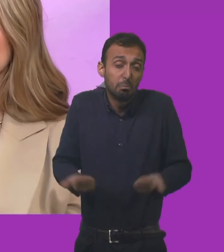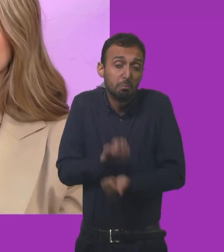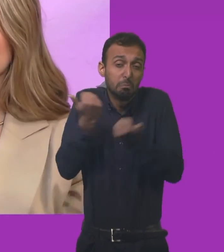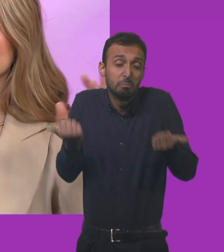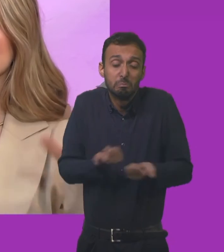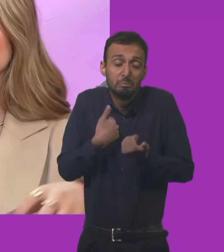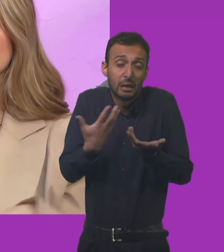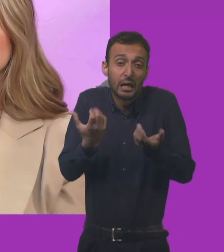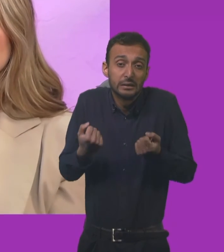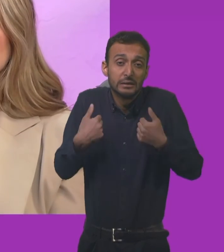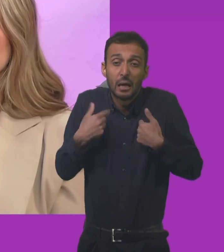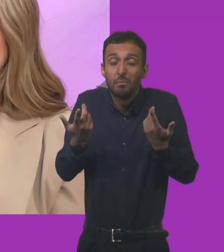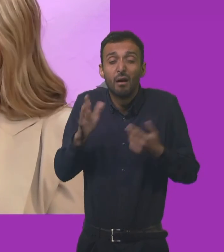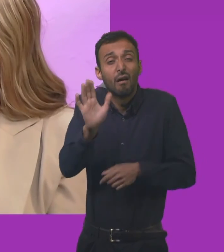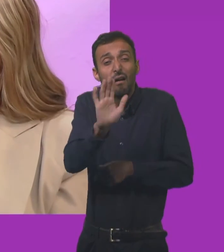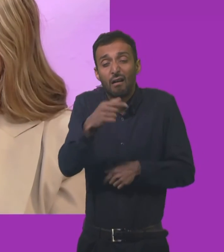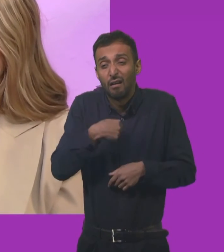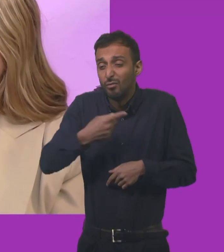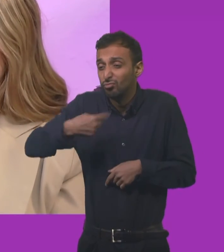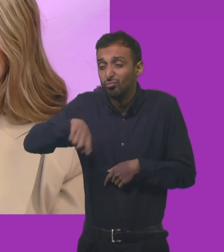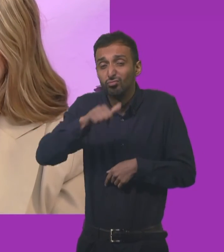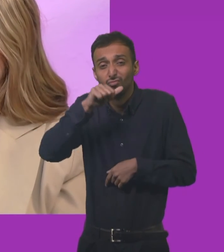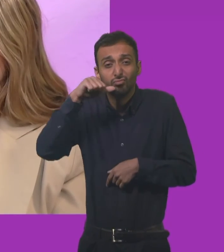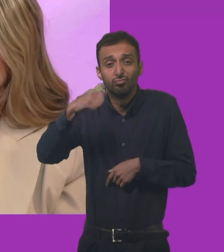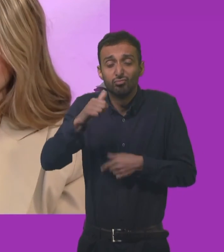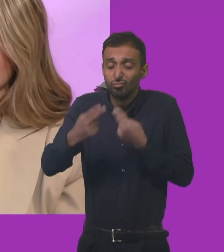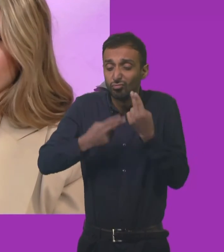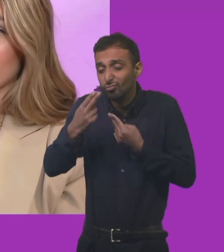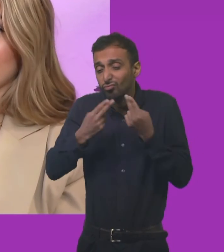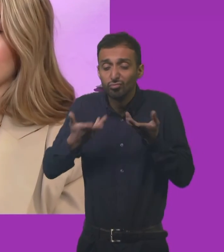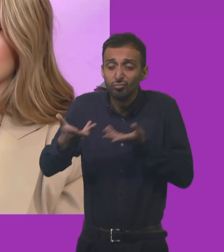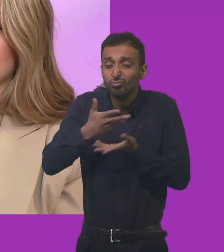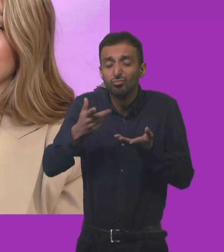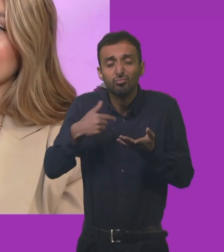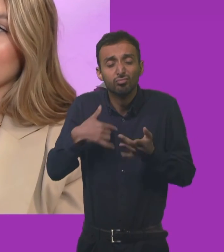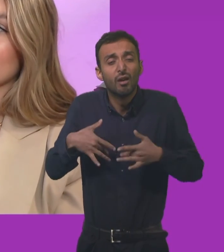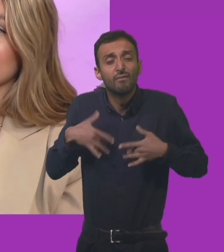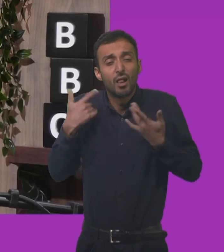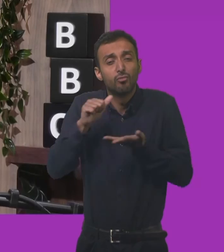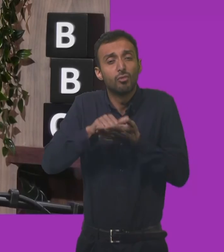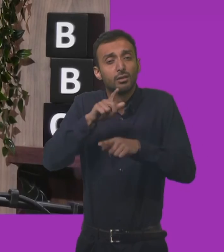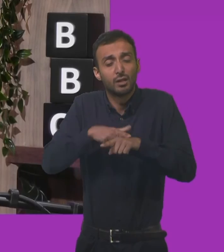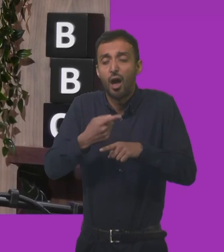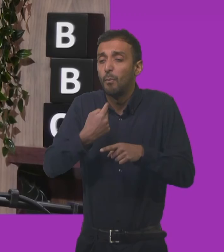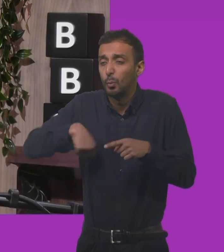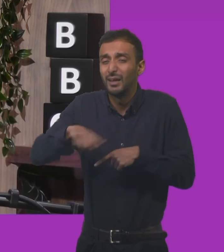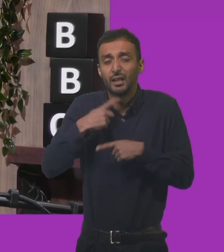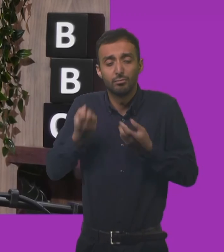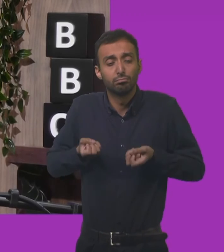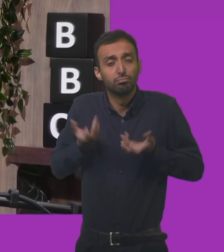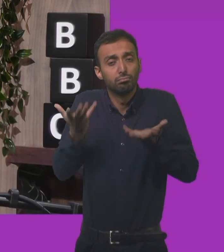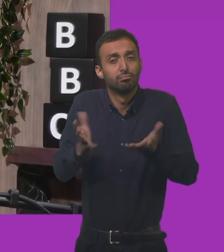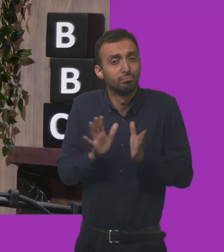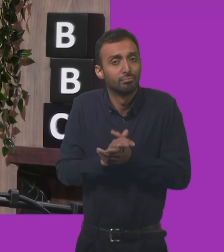just had a really nice dinner and we just all decided at that point like it was a good time to open up, and it was nice. There's been a bit